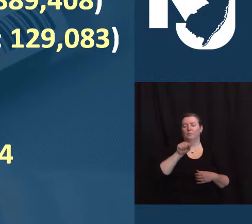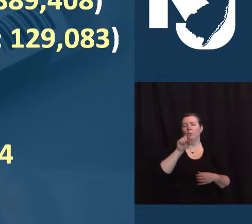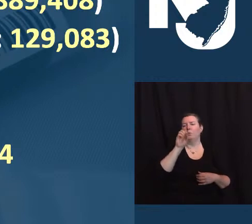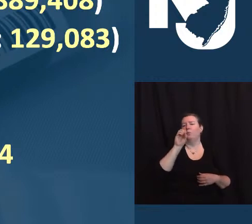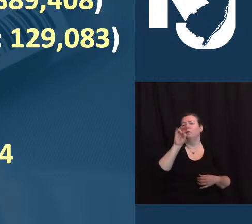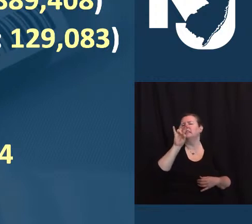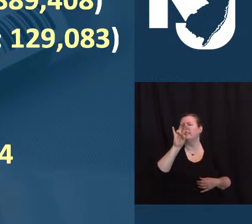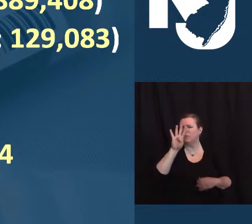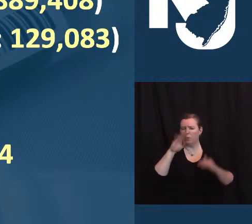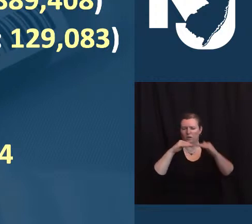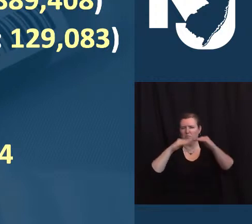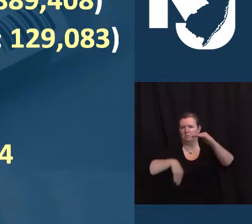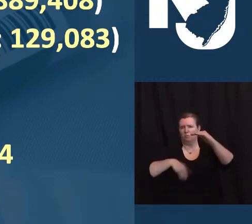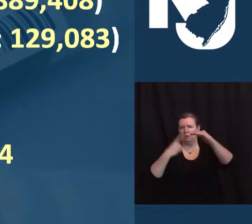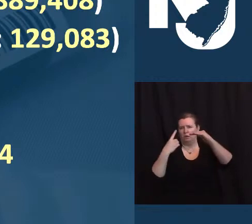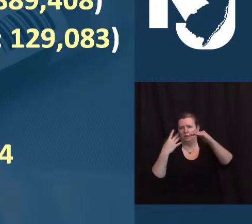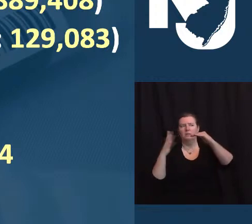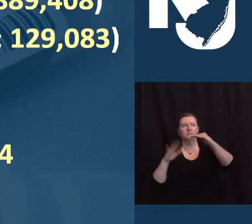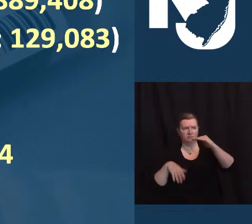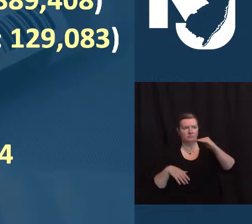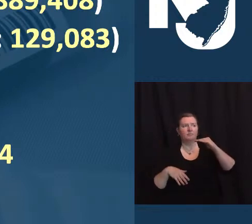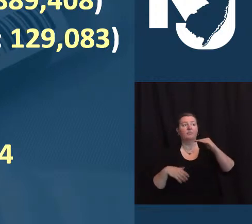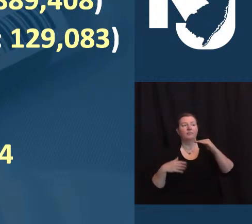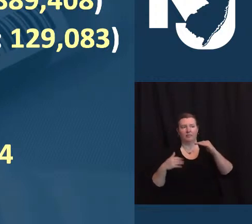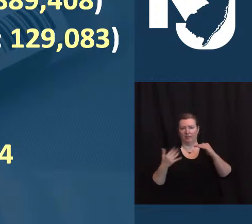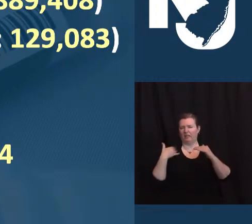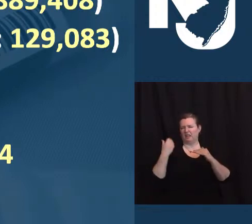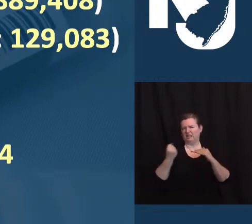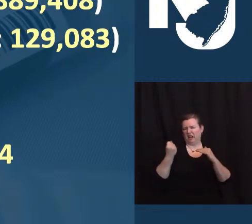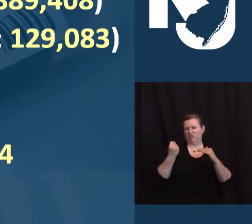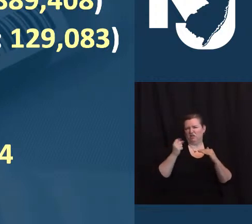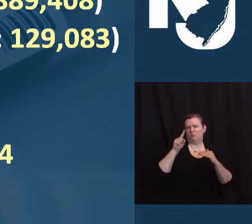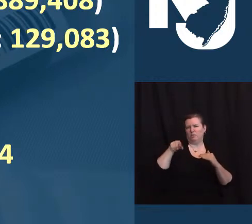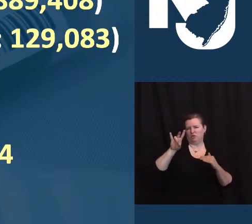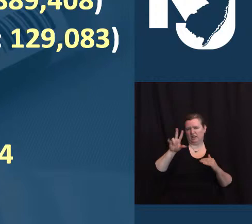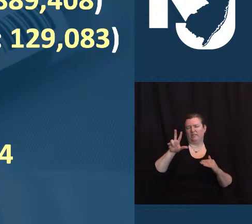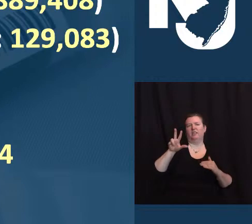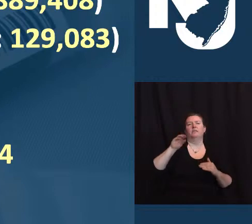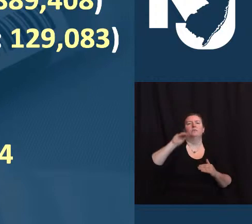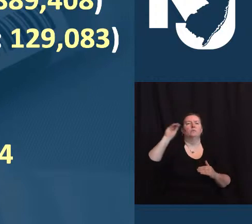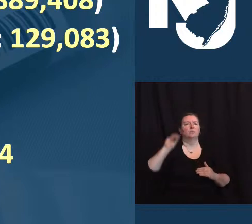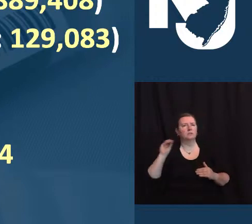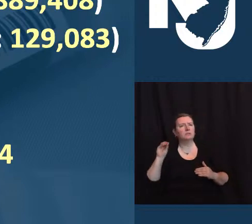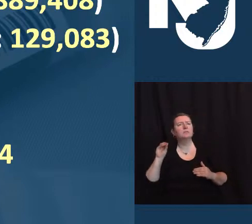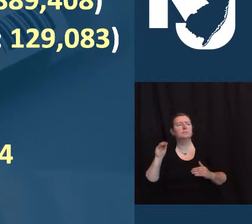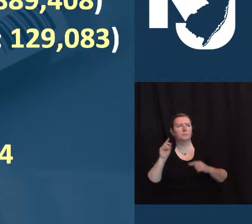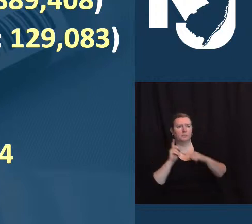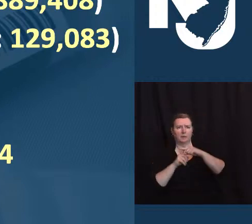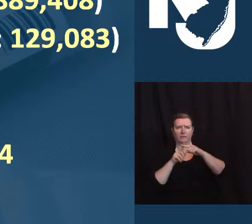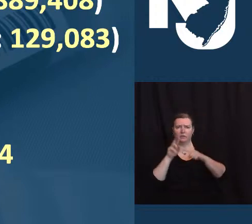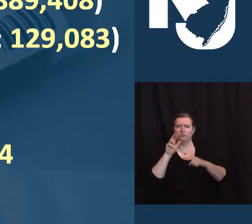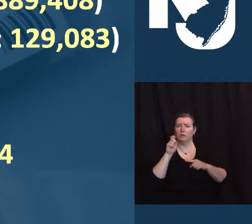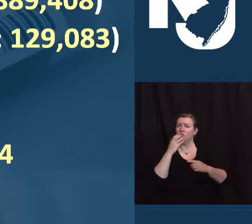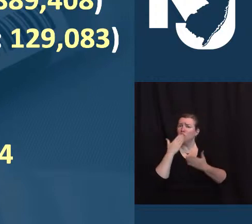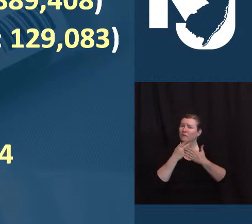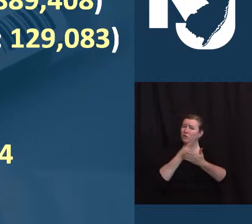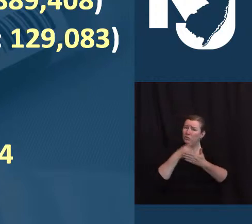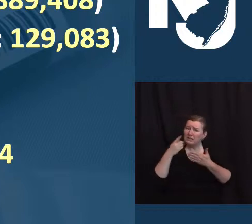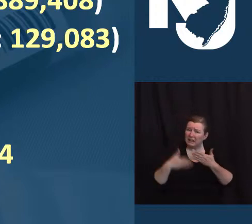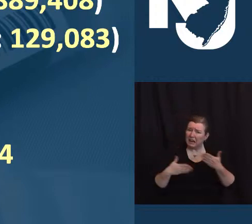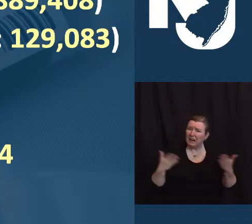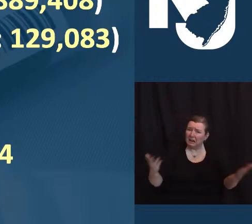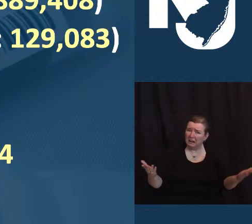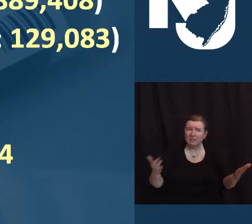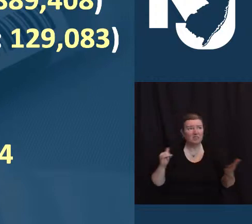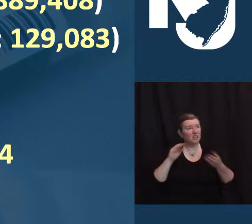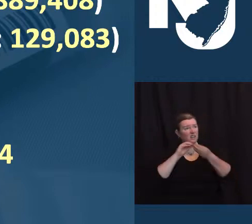interestingly, Judy, below 2 again for a weekend day, which is a big deal, 1.73%. Again, these numbers are not only